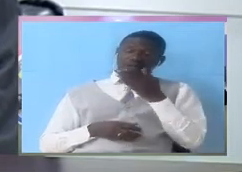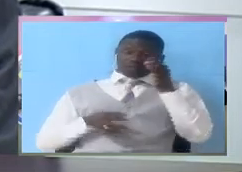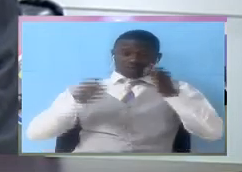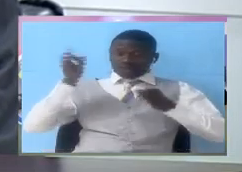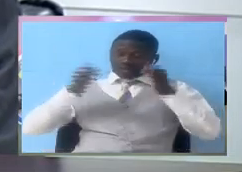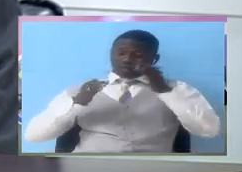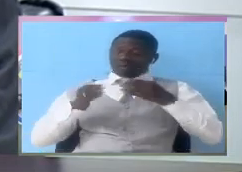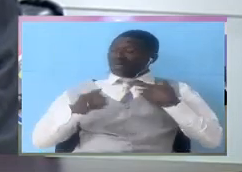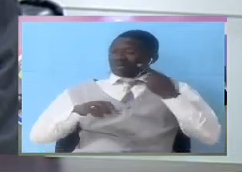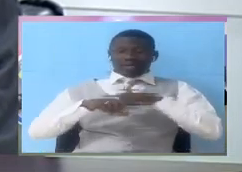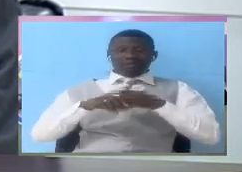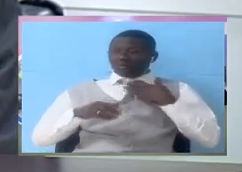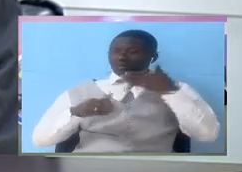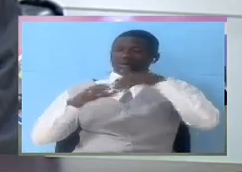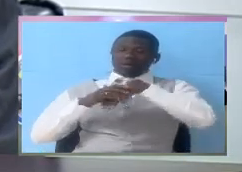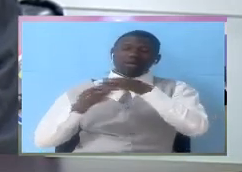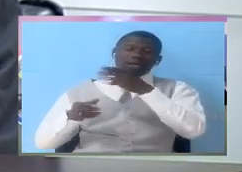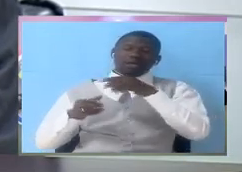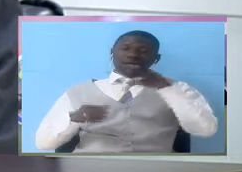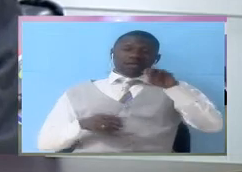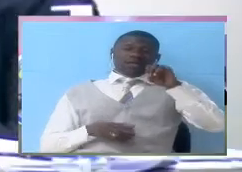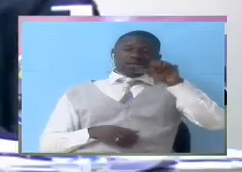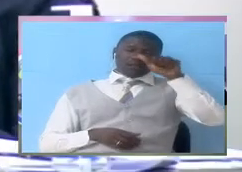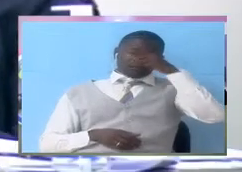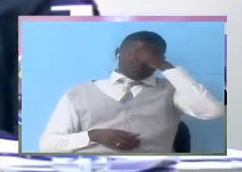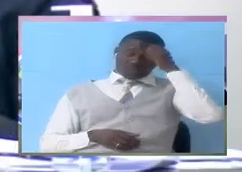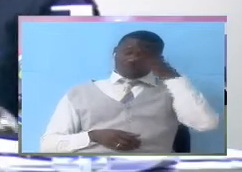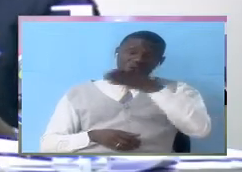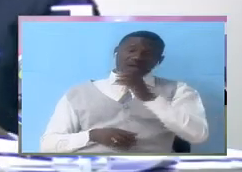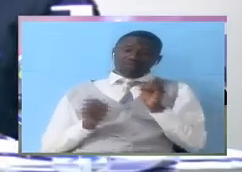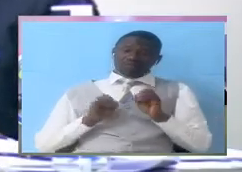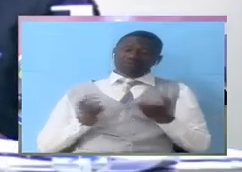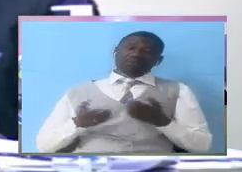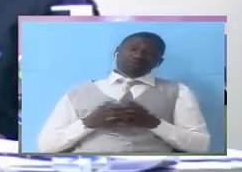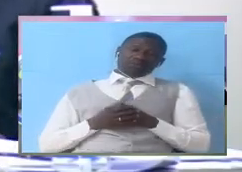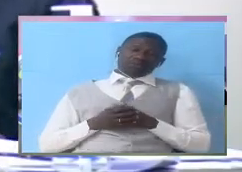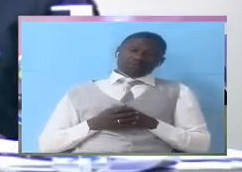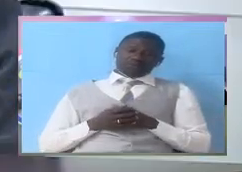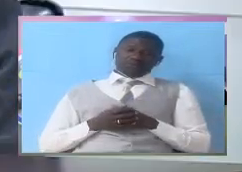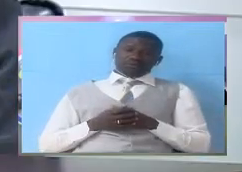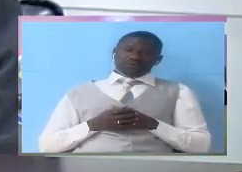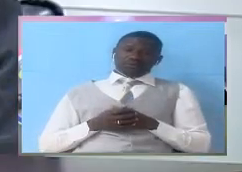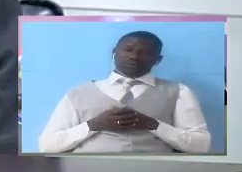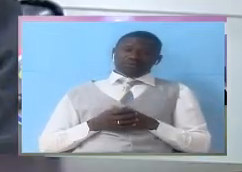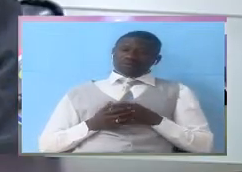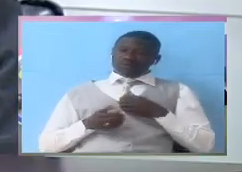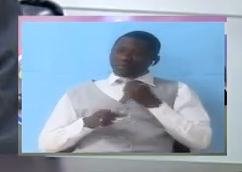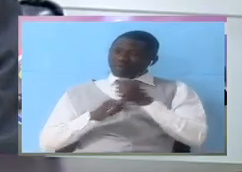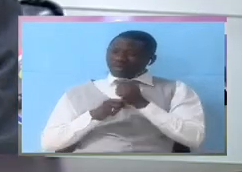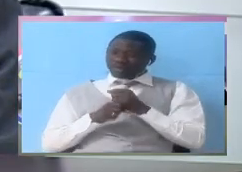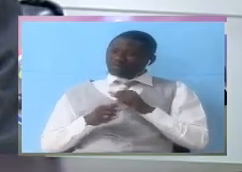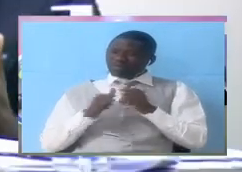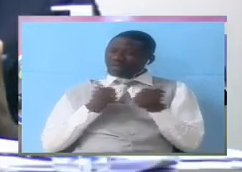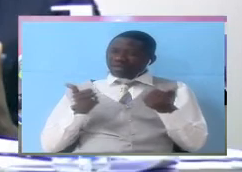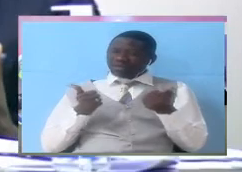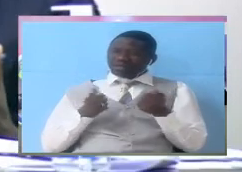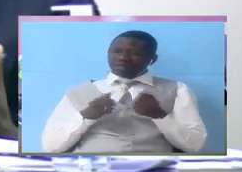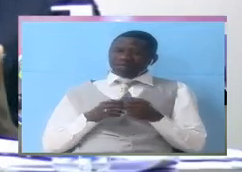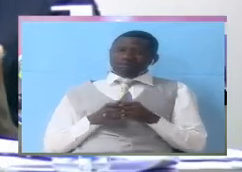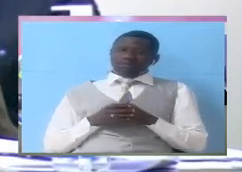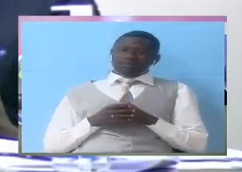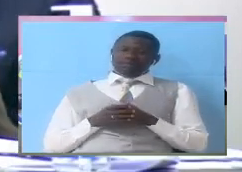lañ leen den yobbu ci court bi man jamono bobu nekatuma fa. Doesn't even make it any better. I didn't know. Didn't make it any